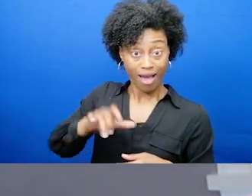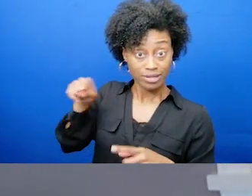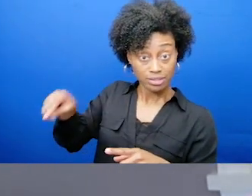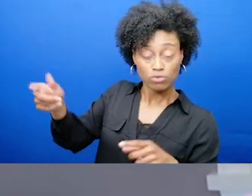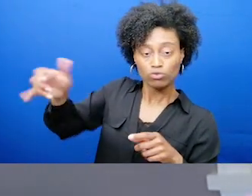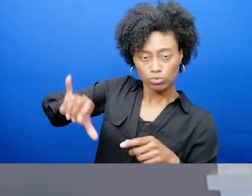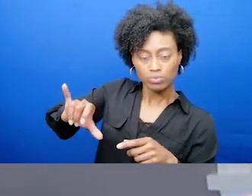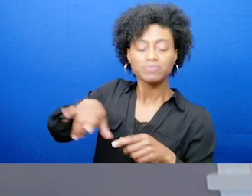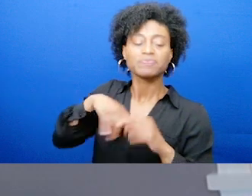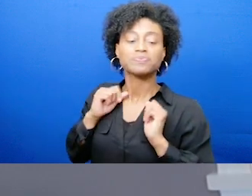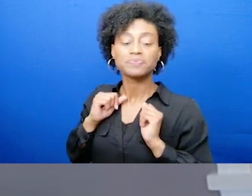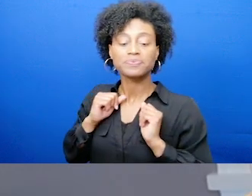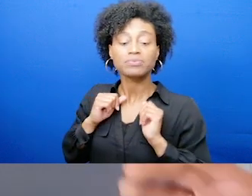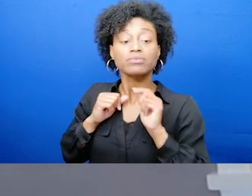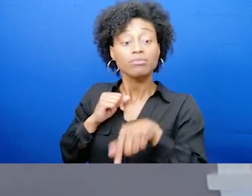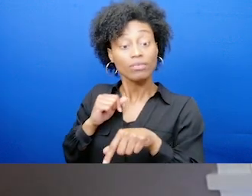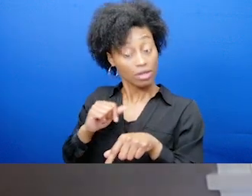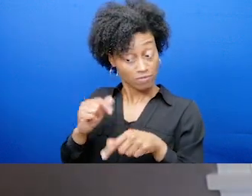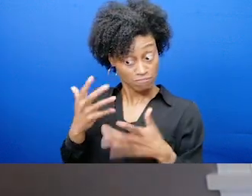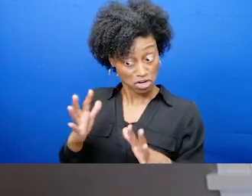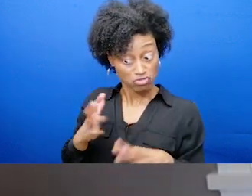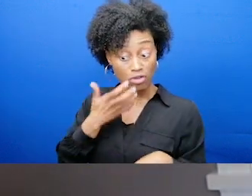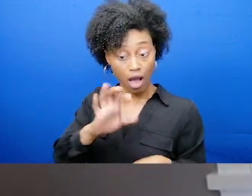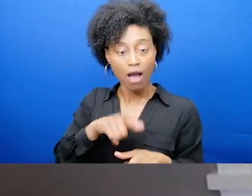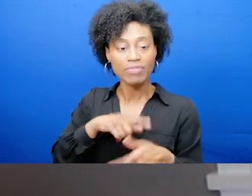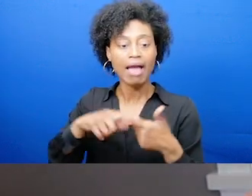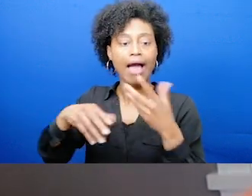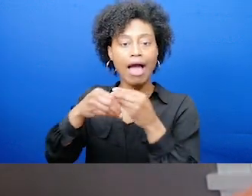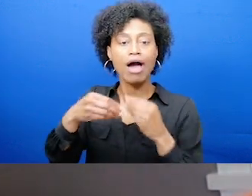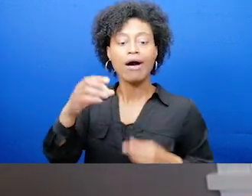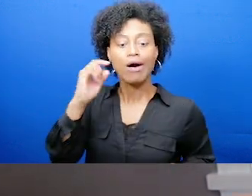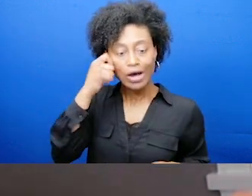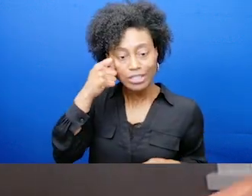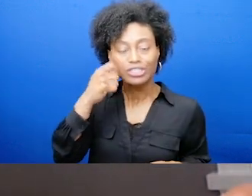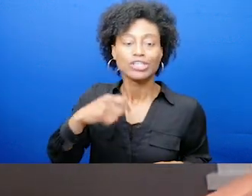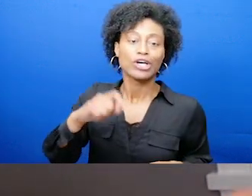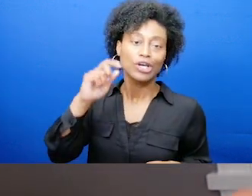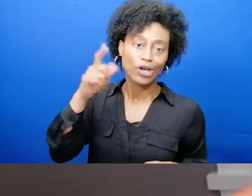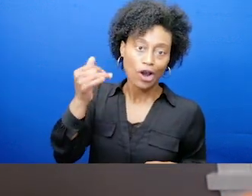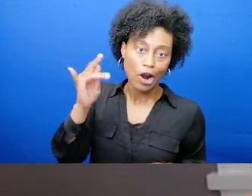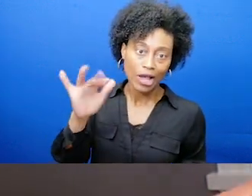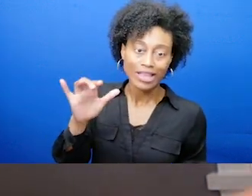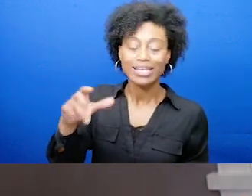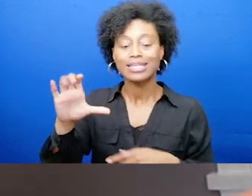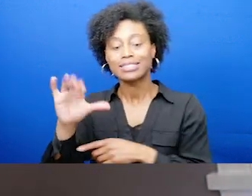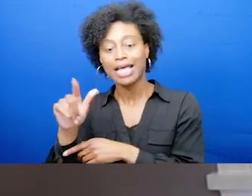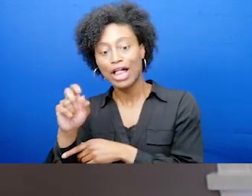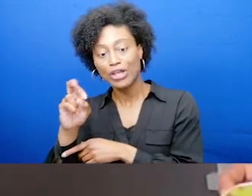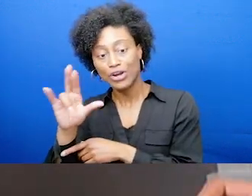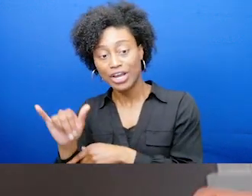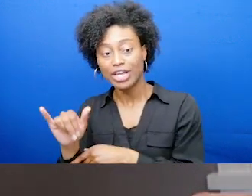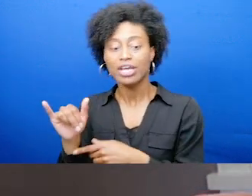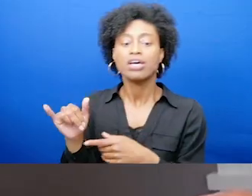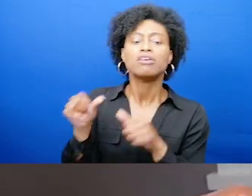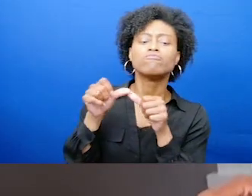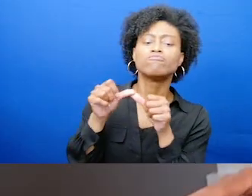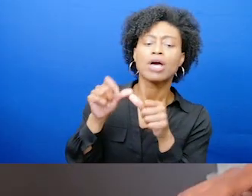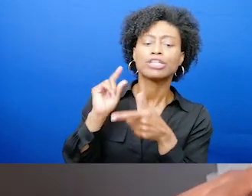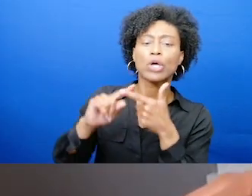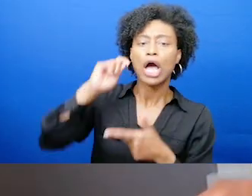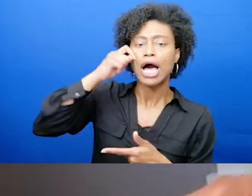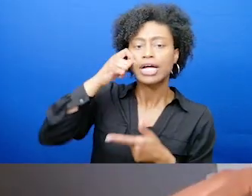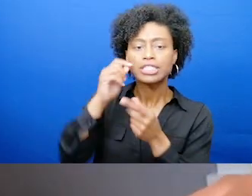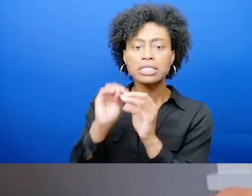onion, bell pepper, and celery, and saute until the onion is translucent, which is about 3